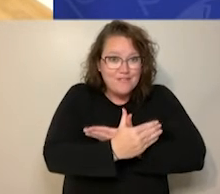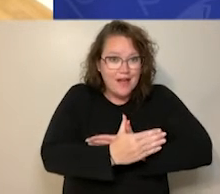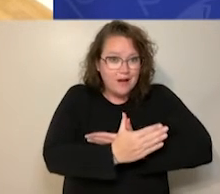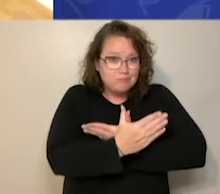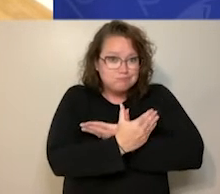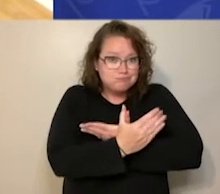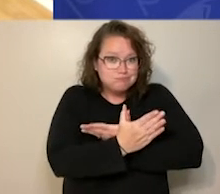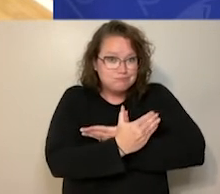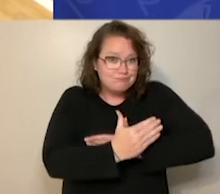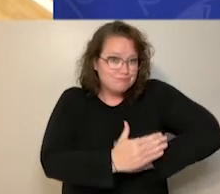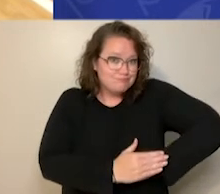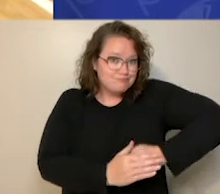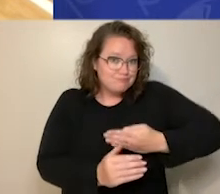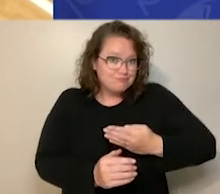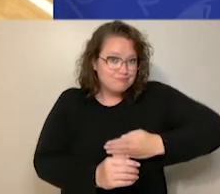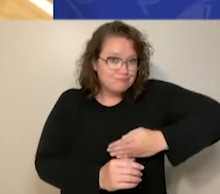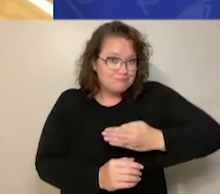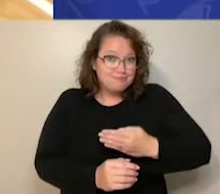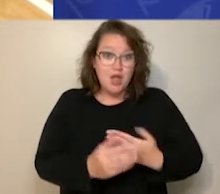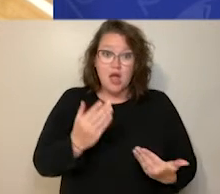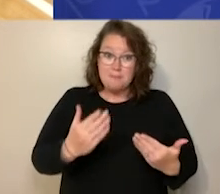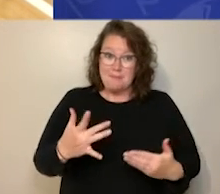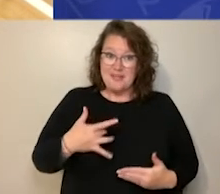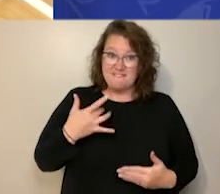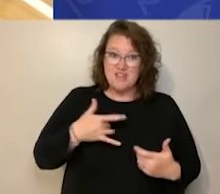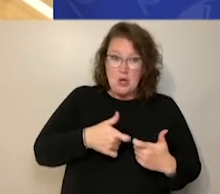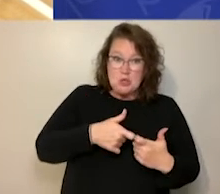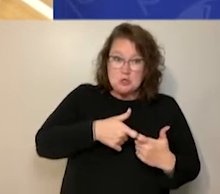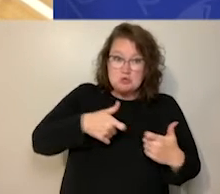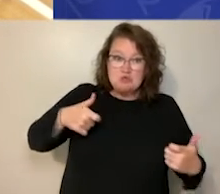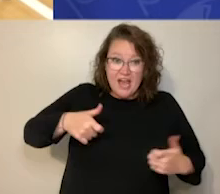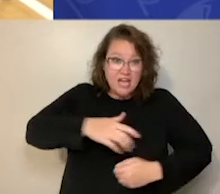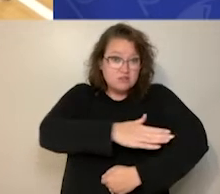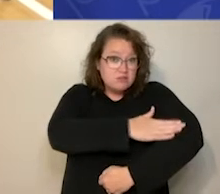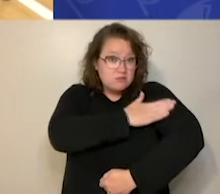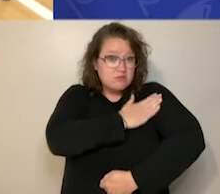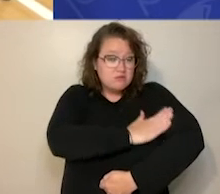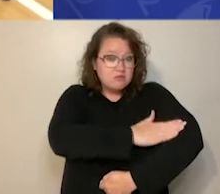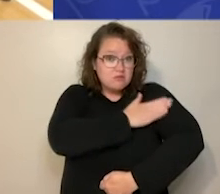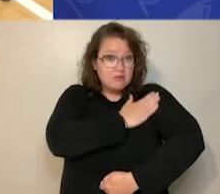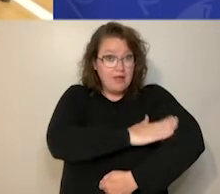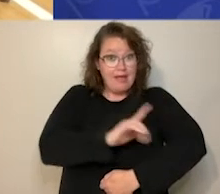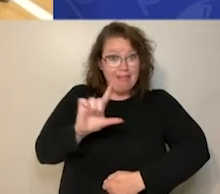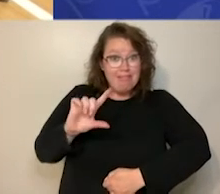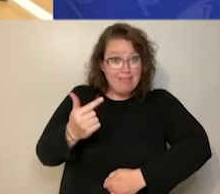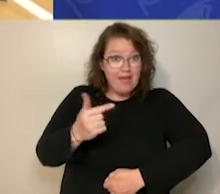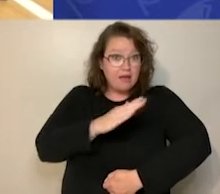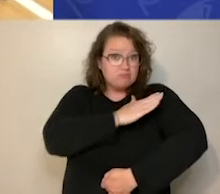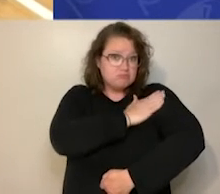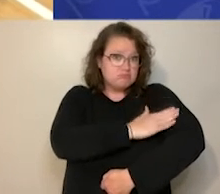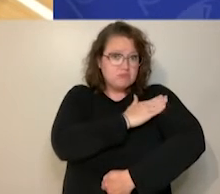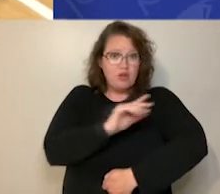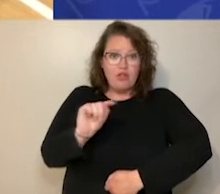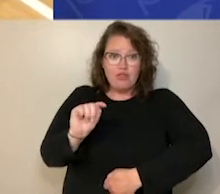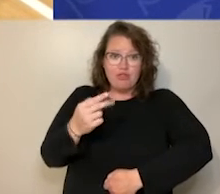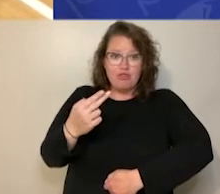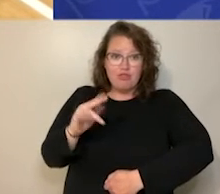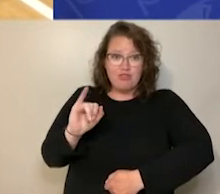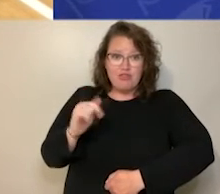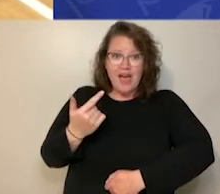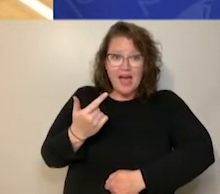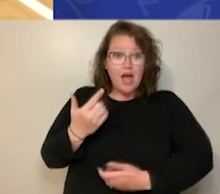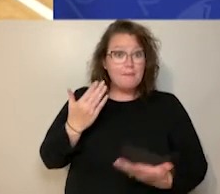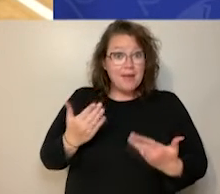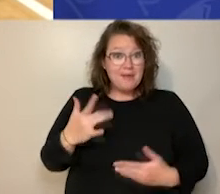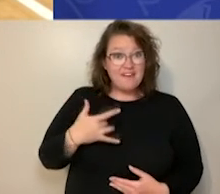You might feel that stretch up through your thigh. You might feel it in your back. And this is the